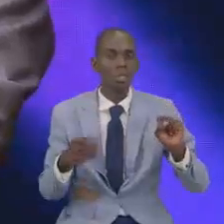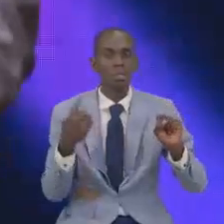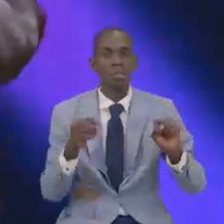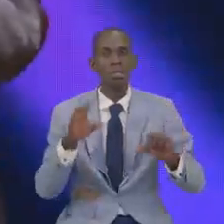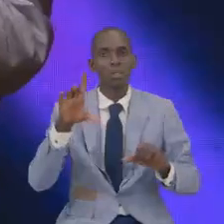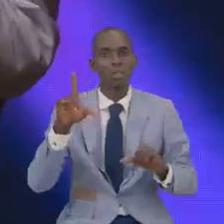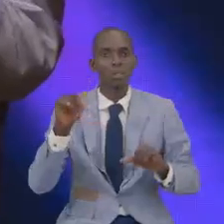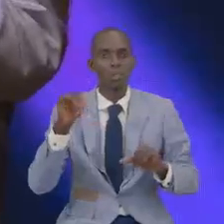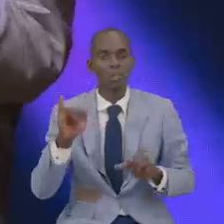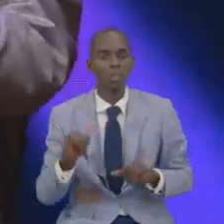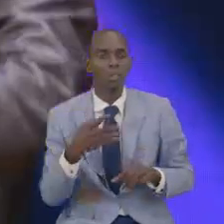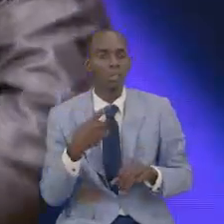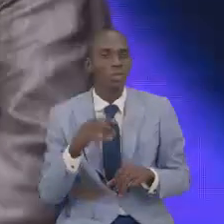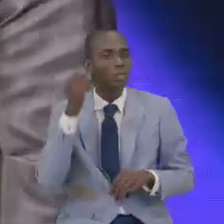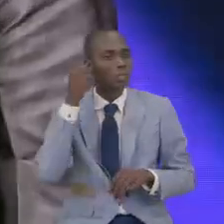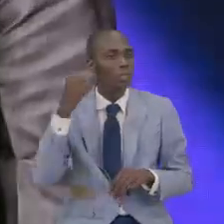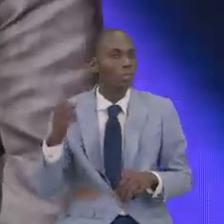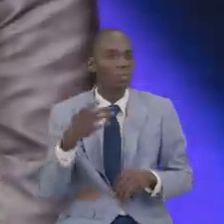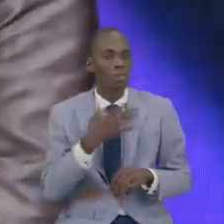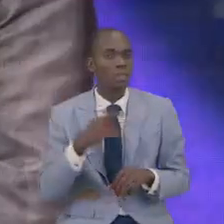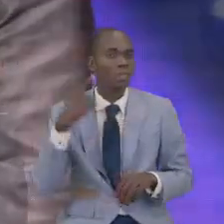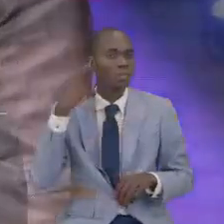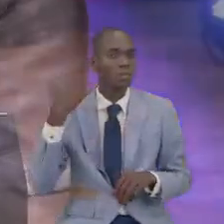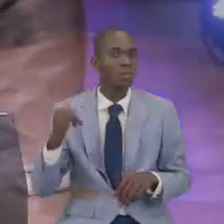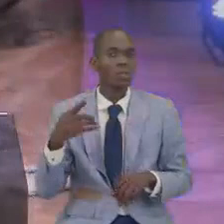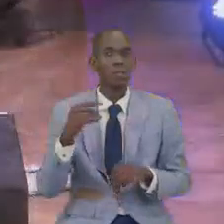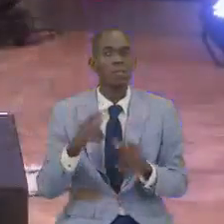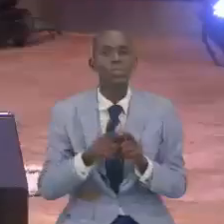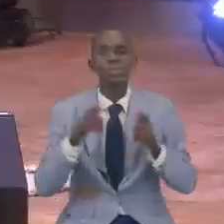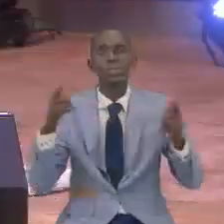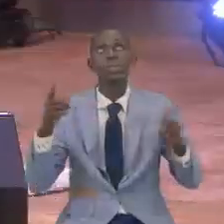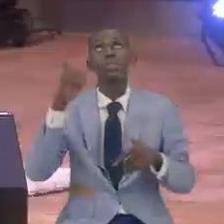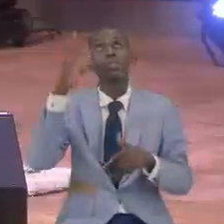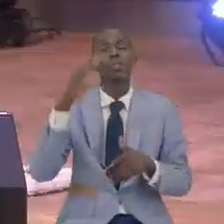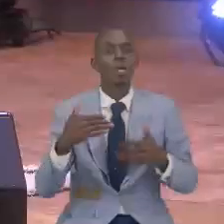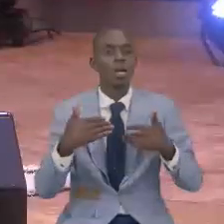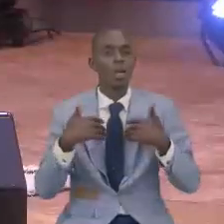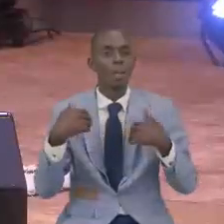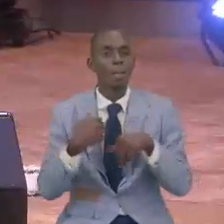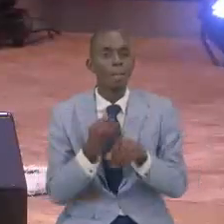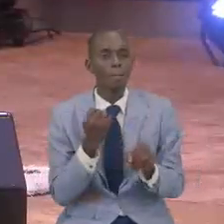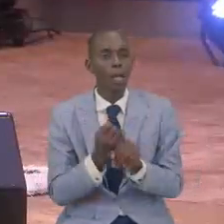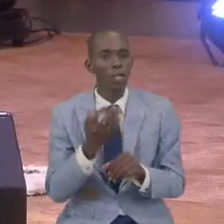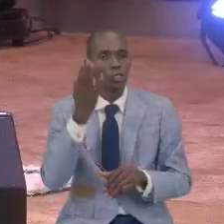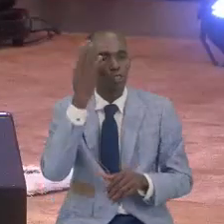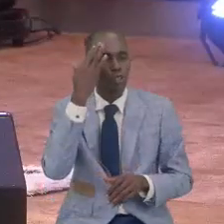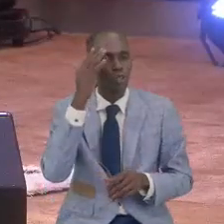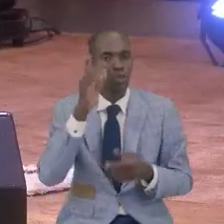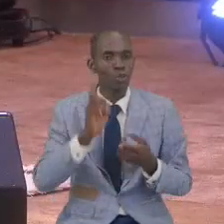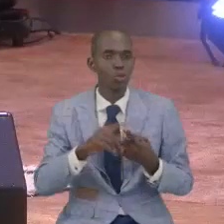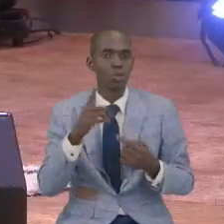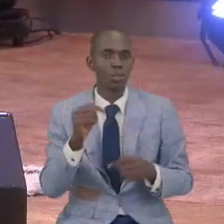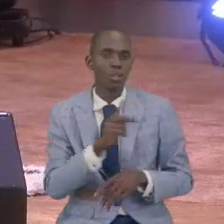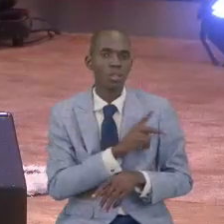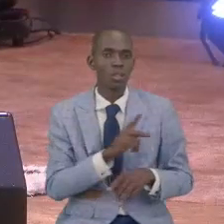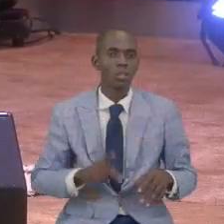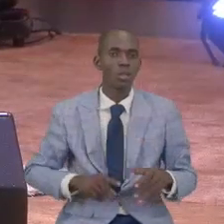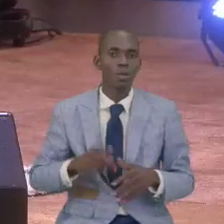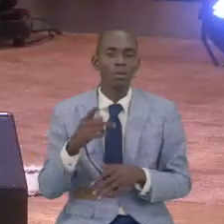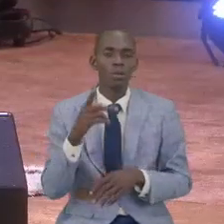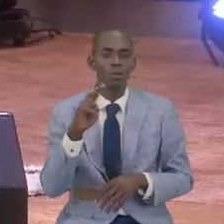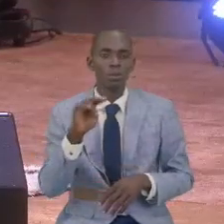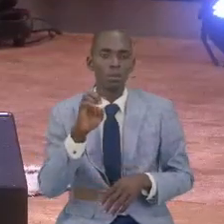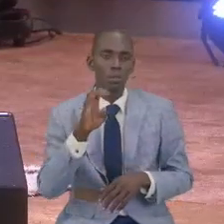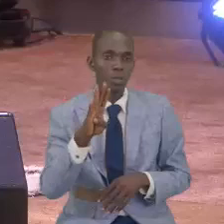and the gold, the great God as made known unto the king